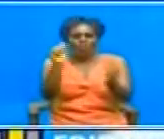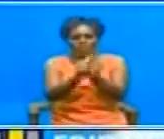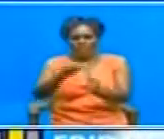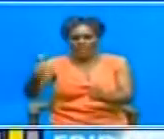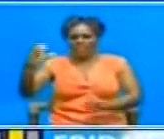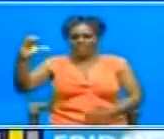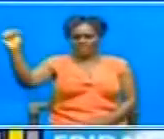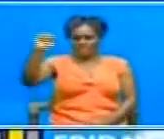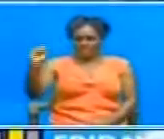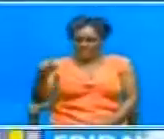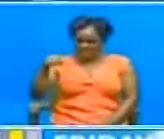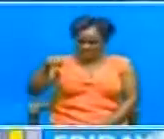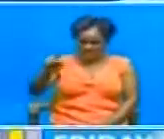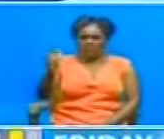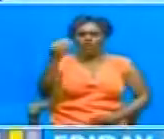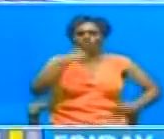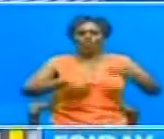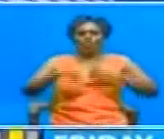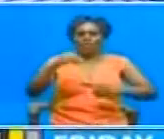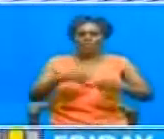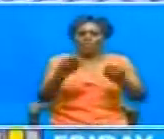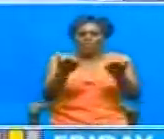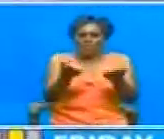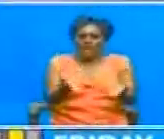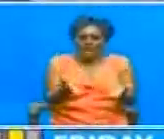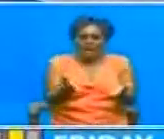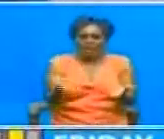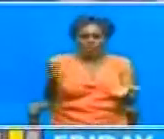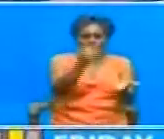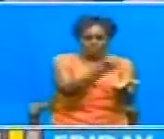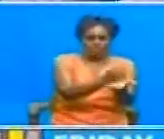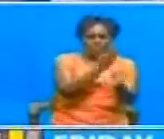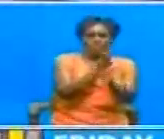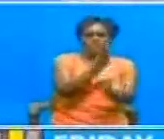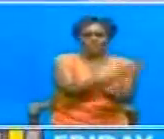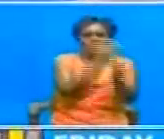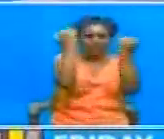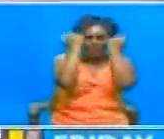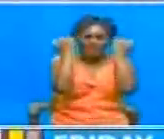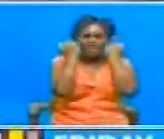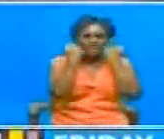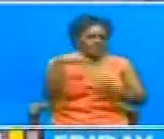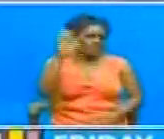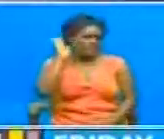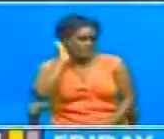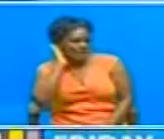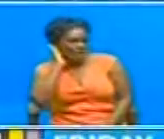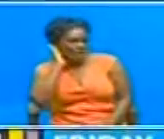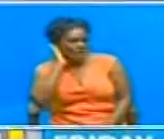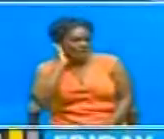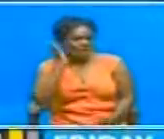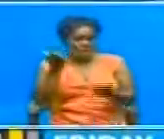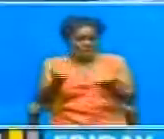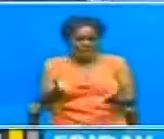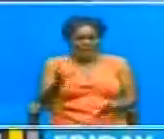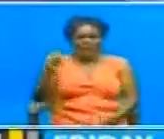Cabinet Secretaries for being linked to corruption. He has since been replaced, even before his case was determined. Monica Juma is